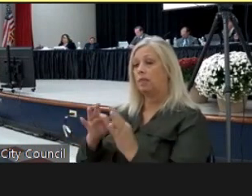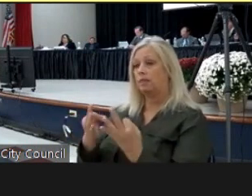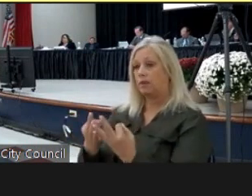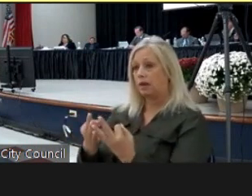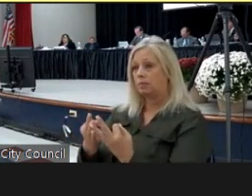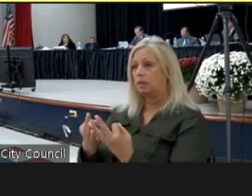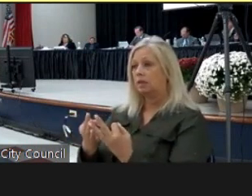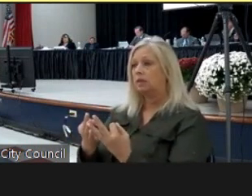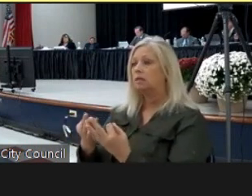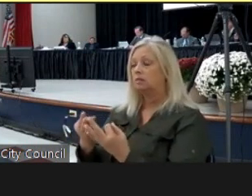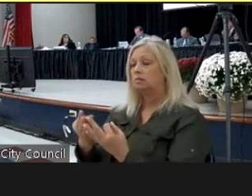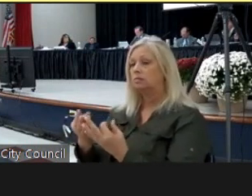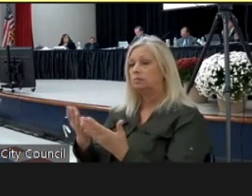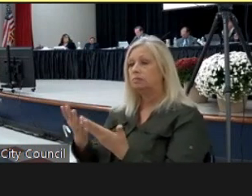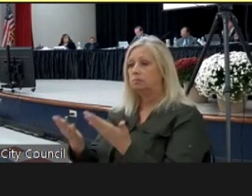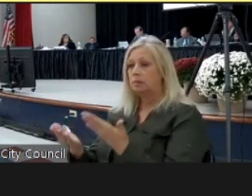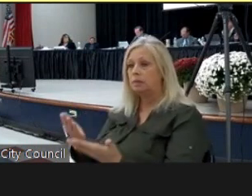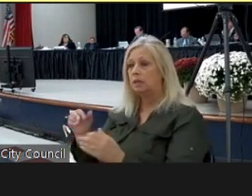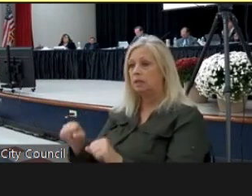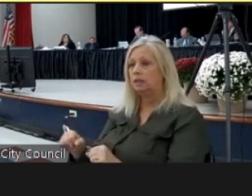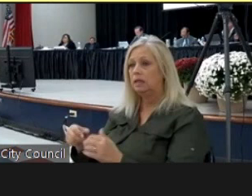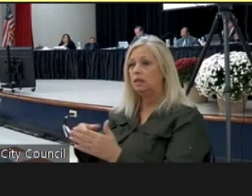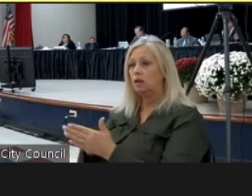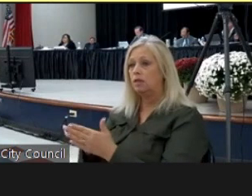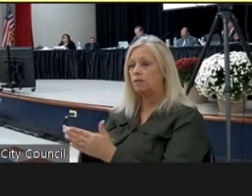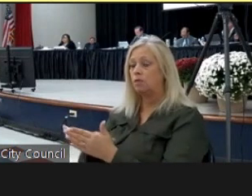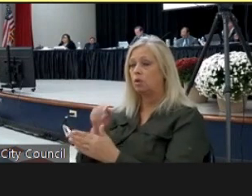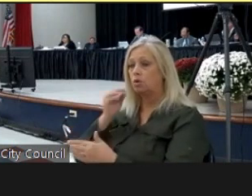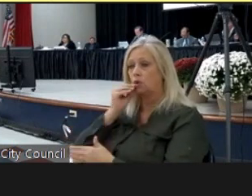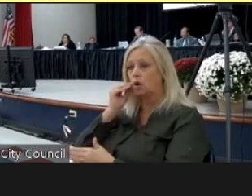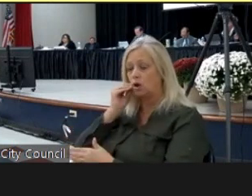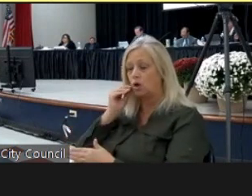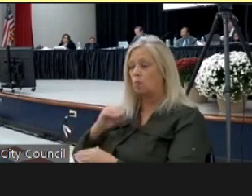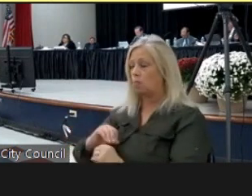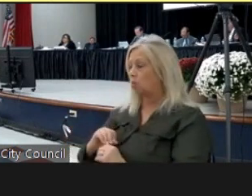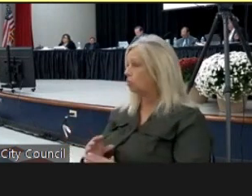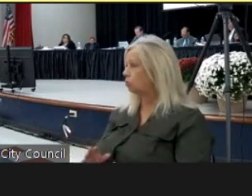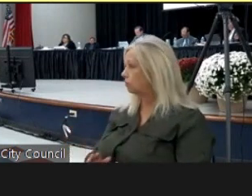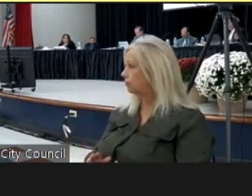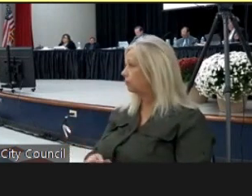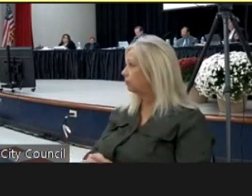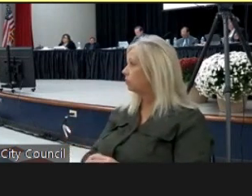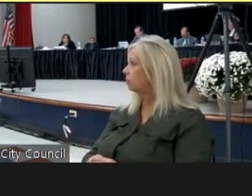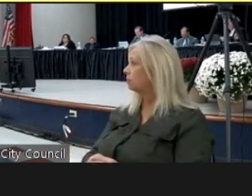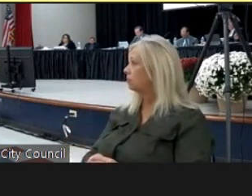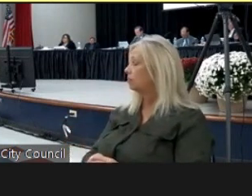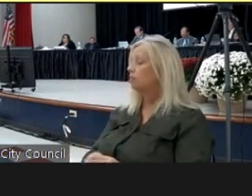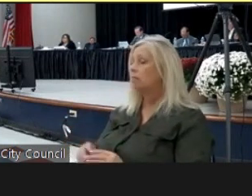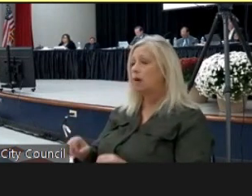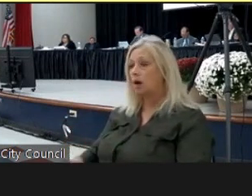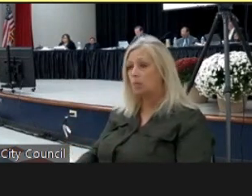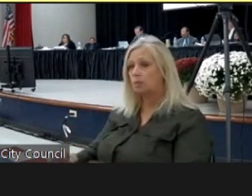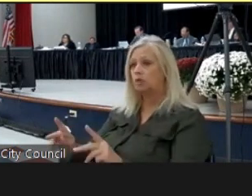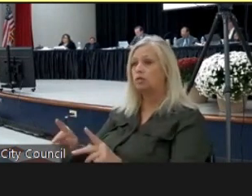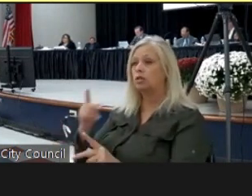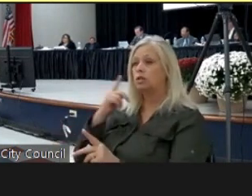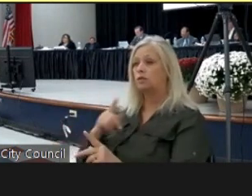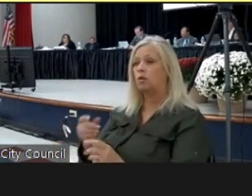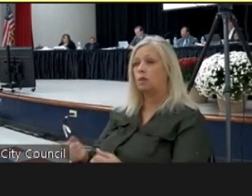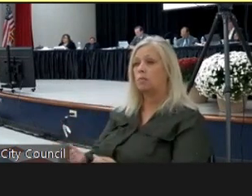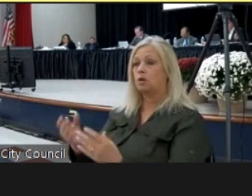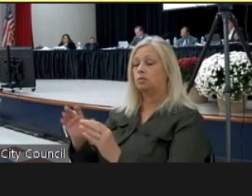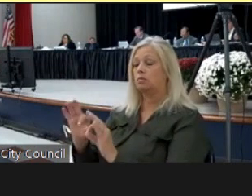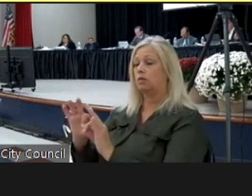able to afford home ownership. It provides opportunities, as Bradley mentioned, for multi-generational family